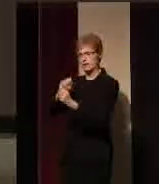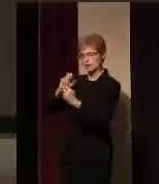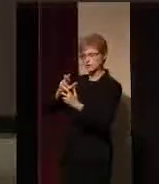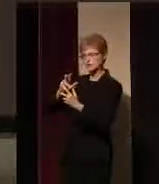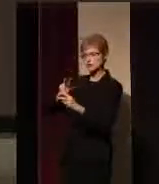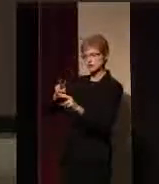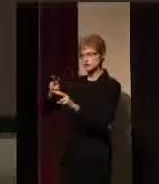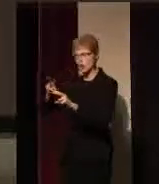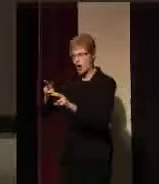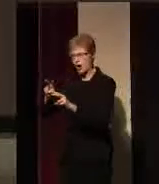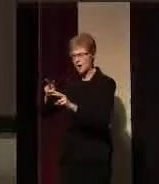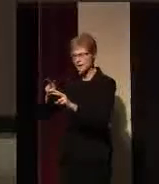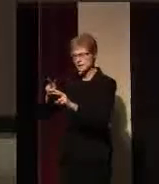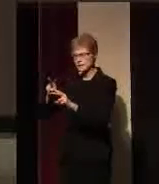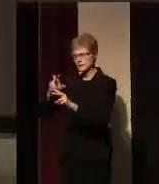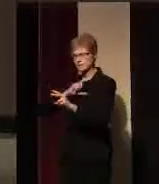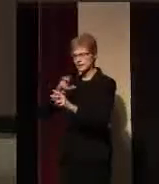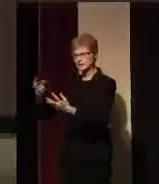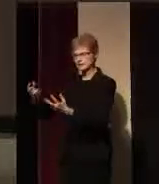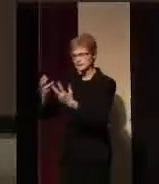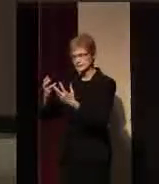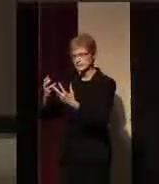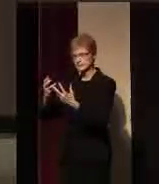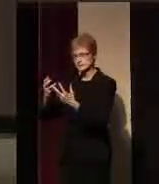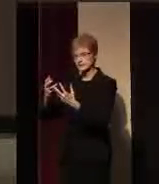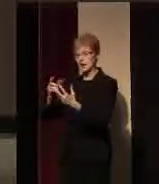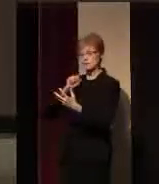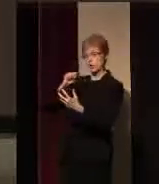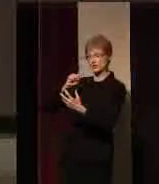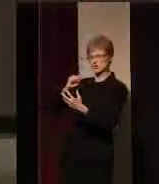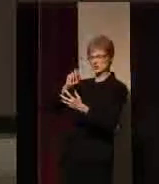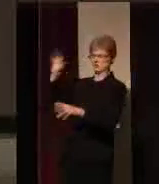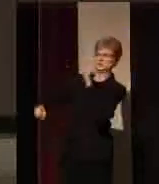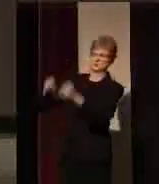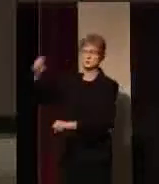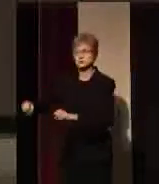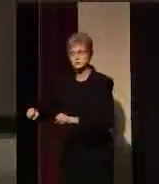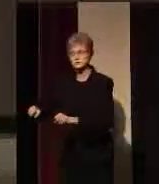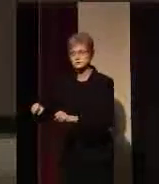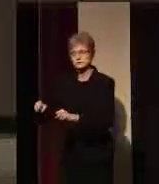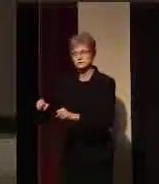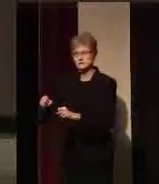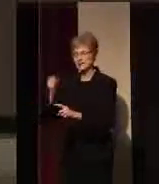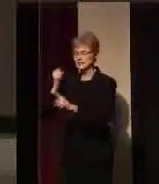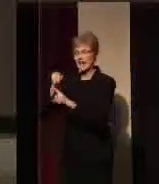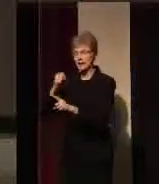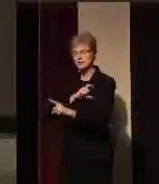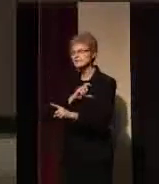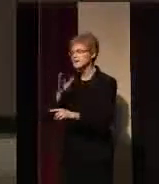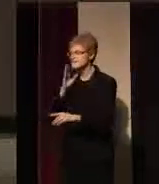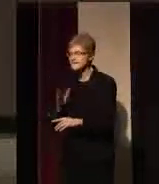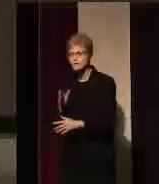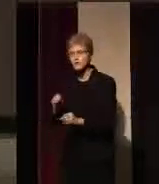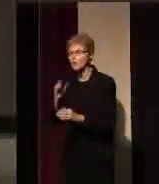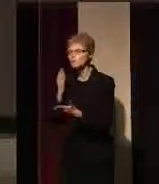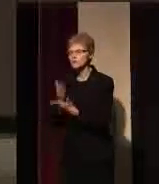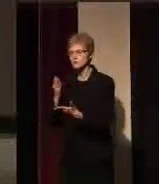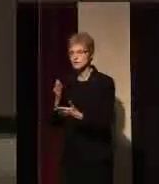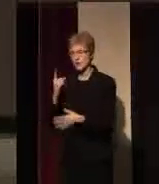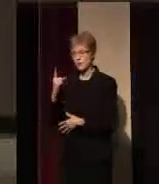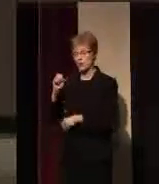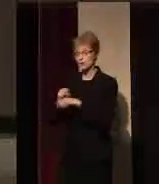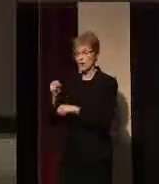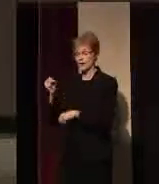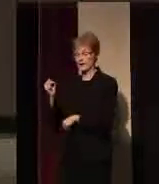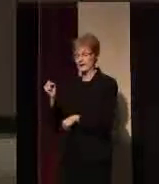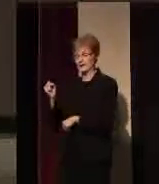them. That never happened. For the record, anybody got proof otherwise? Now it's amazing, one rock